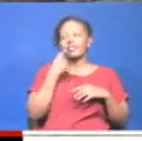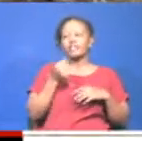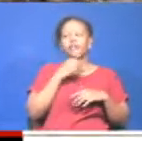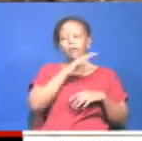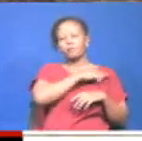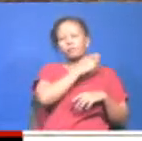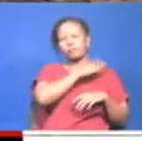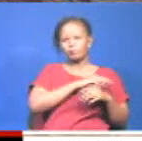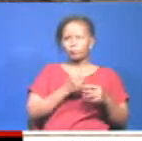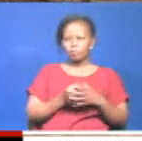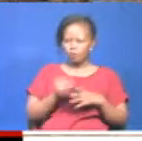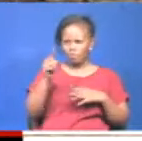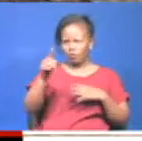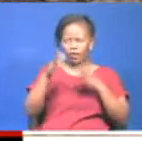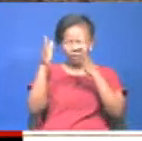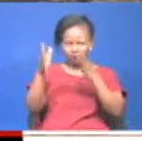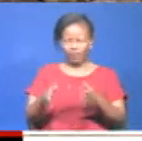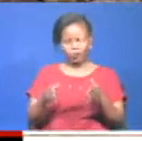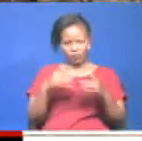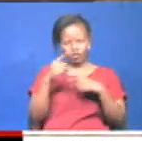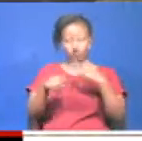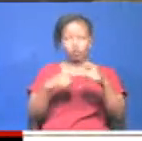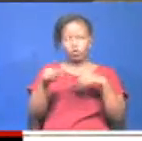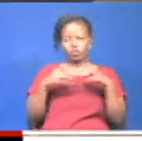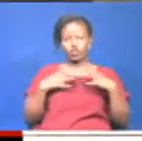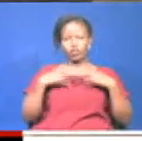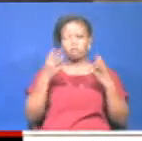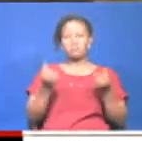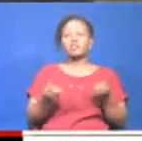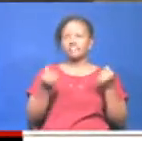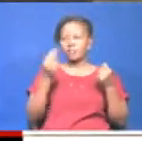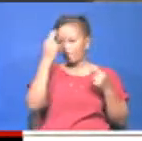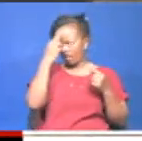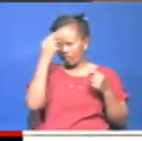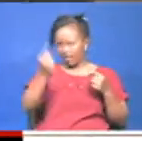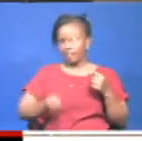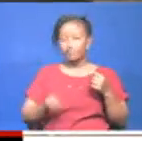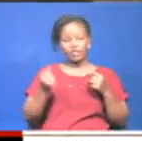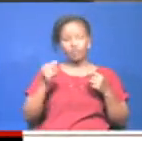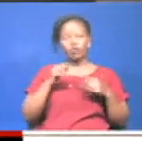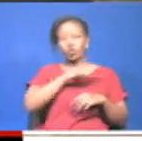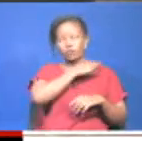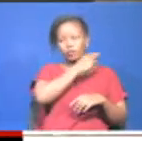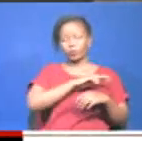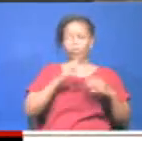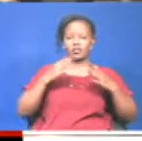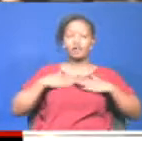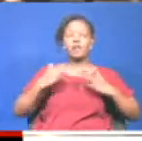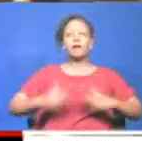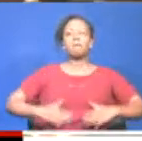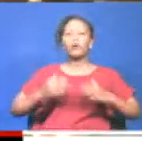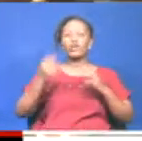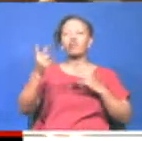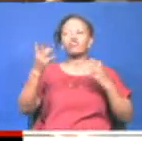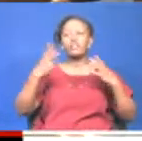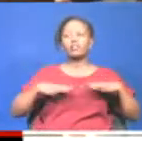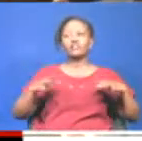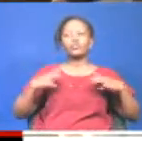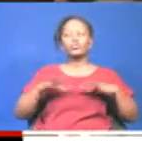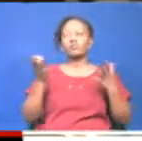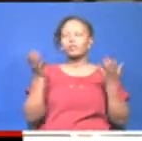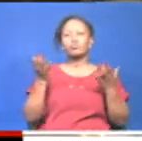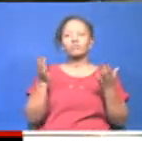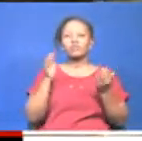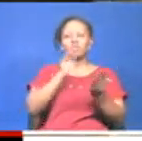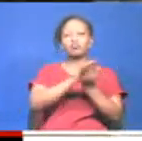person is recuperating at a Kajiado hospital, with the bodies of the two people who perished in the accident being preserved